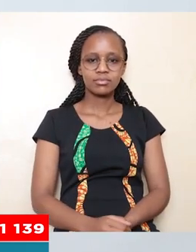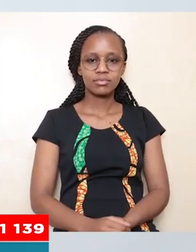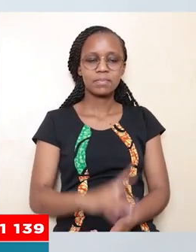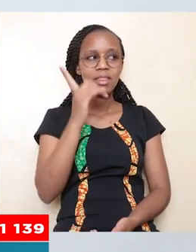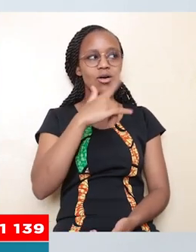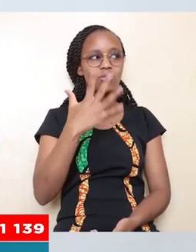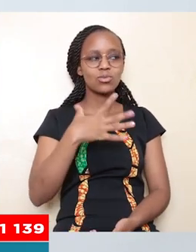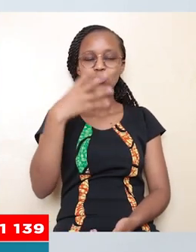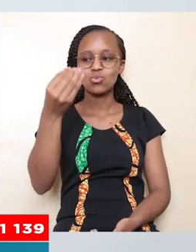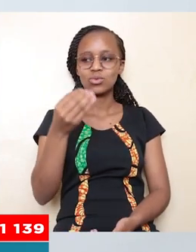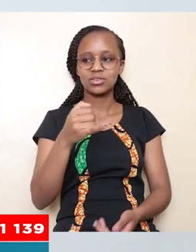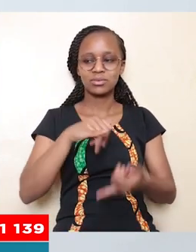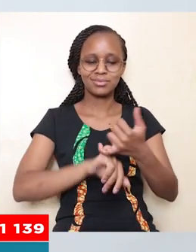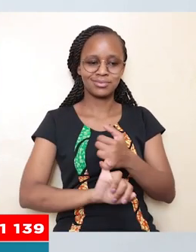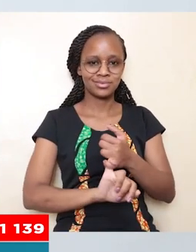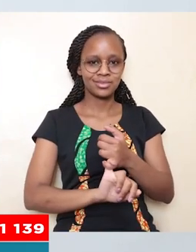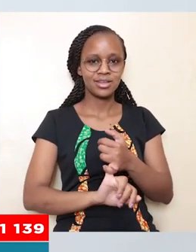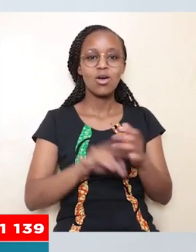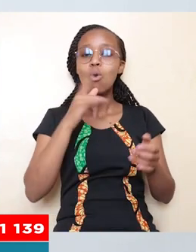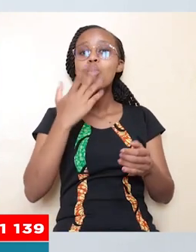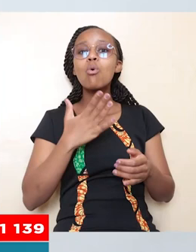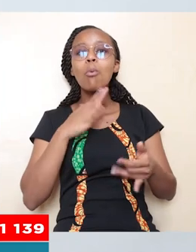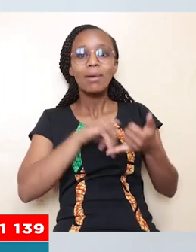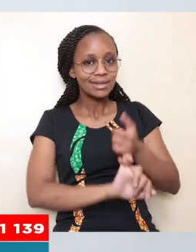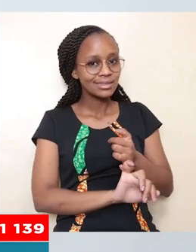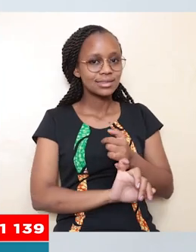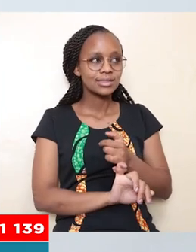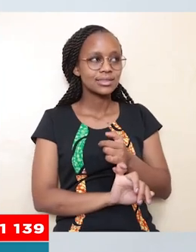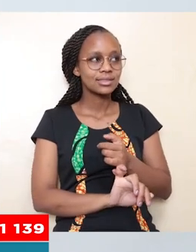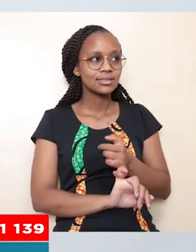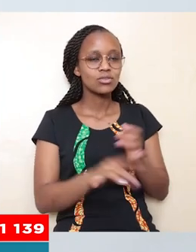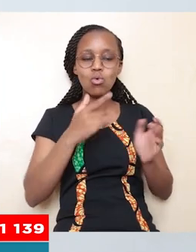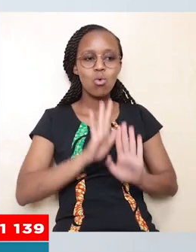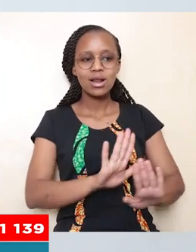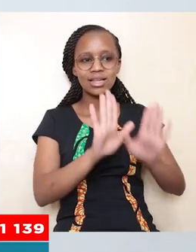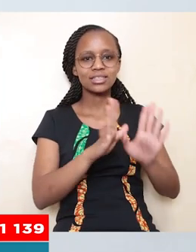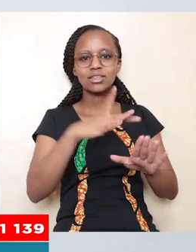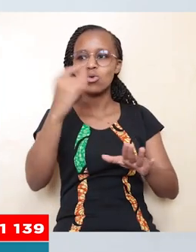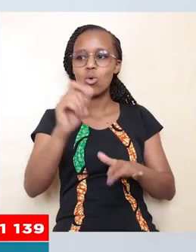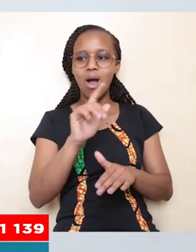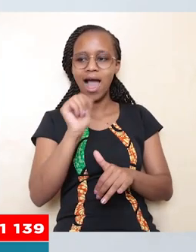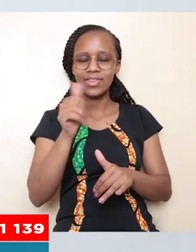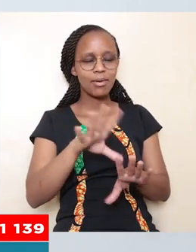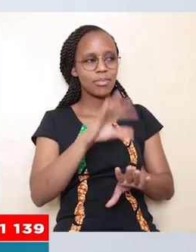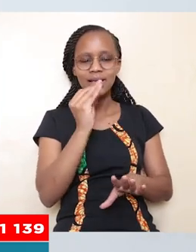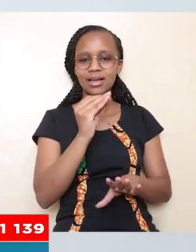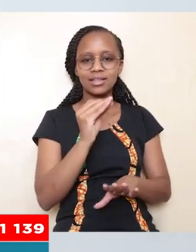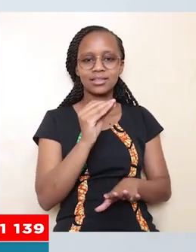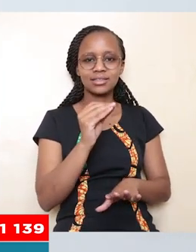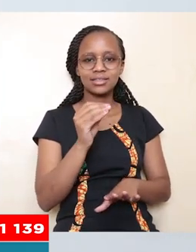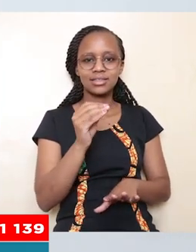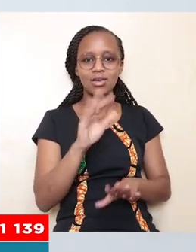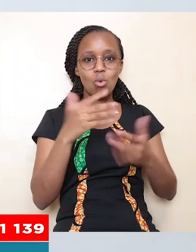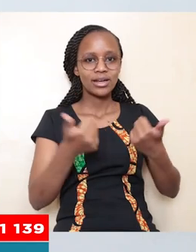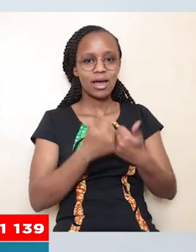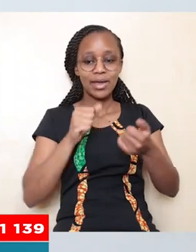nani anaedewa? Culturally, nani anaedewa? So who leaves kuedea mwigine? So